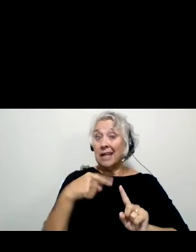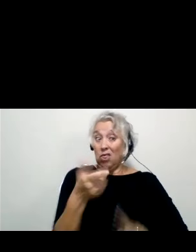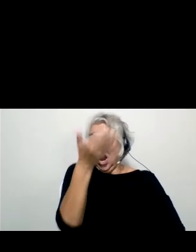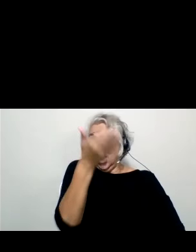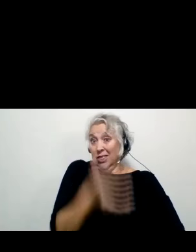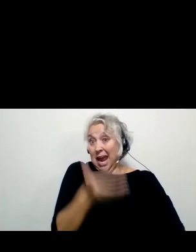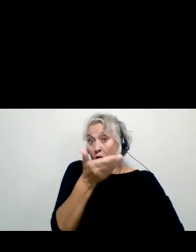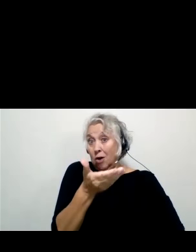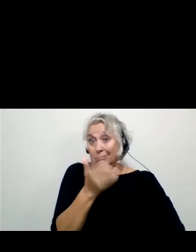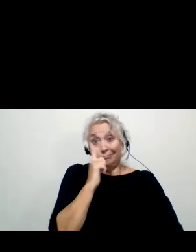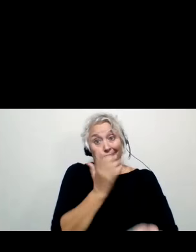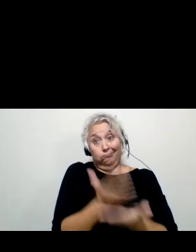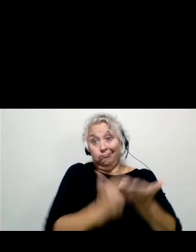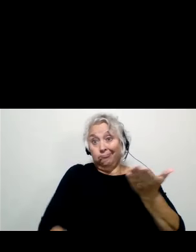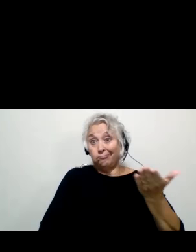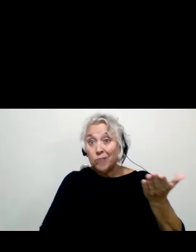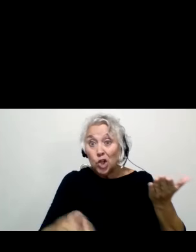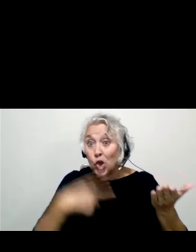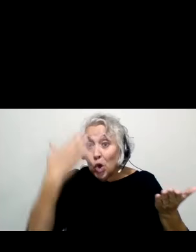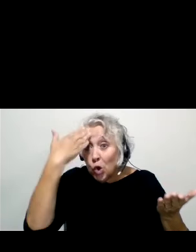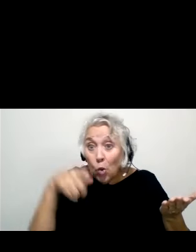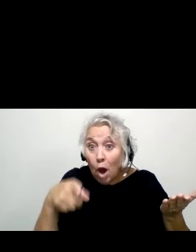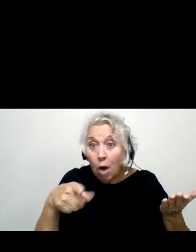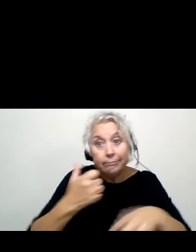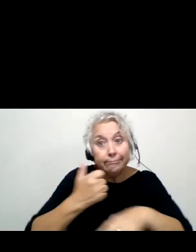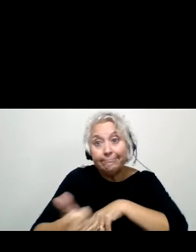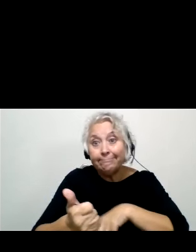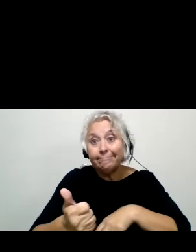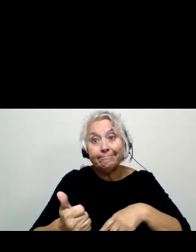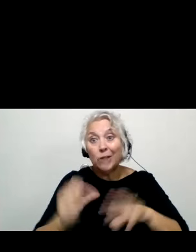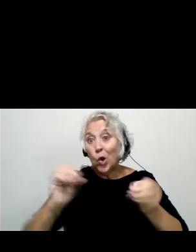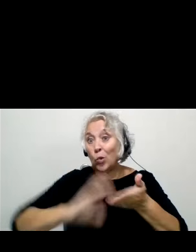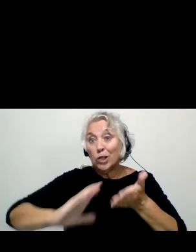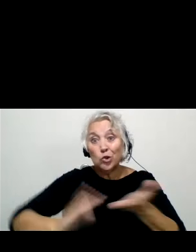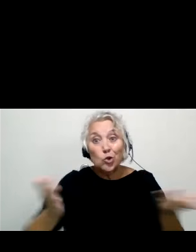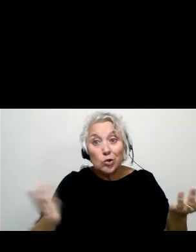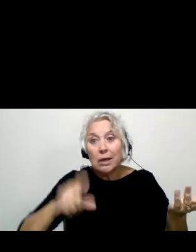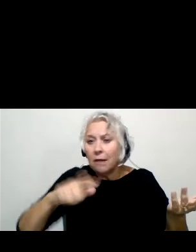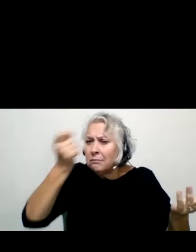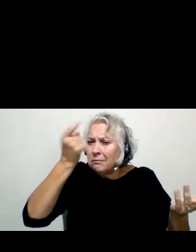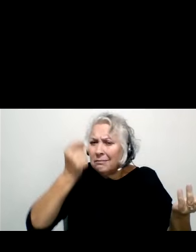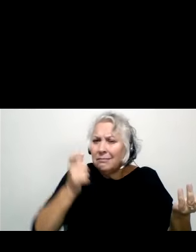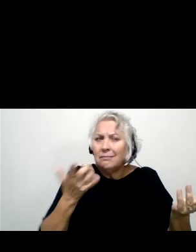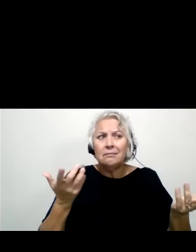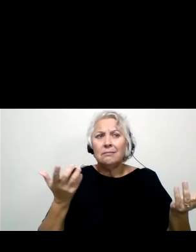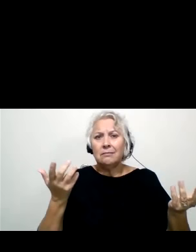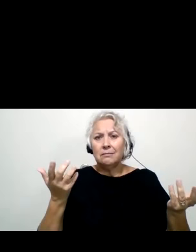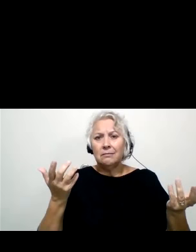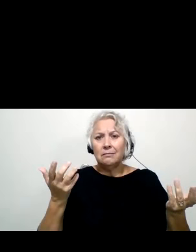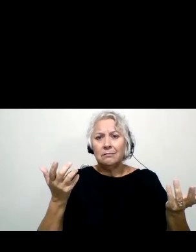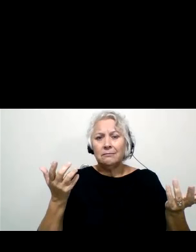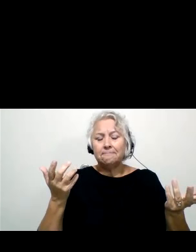they're in writing, and if you don't know them, that's not an excuse. That we need to understand that